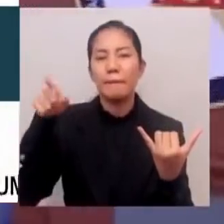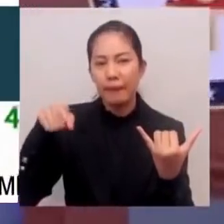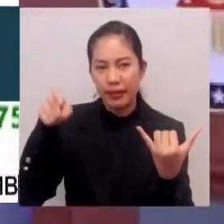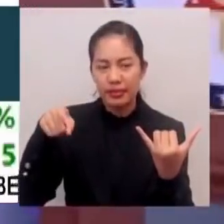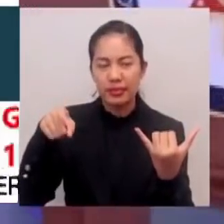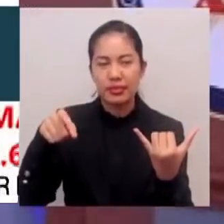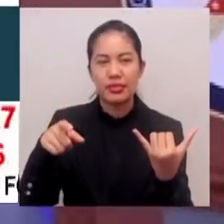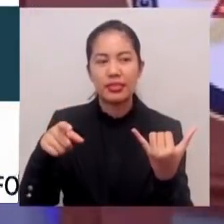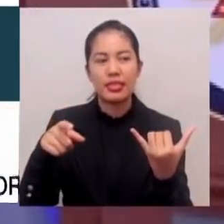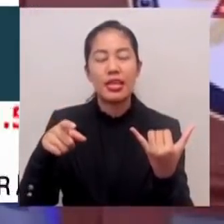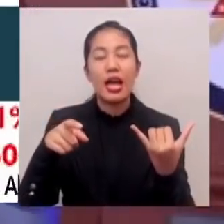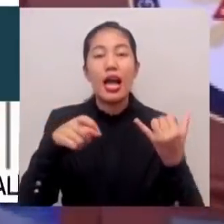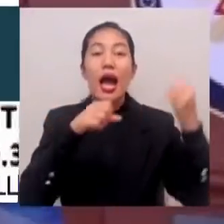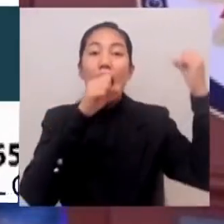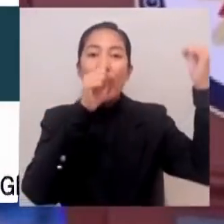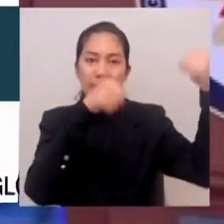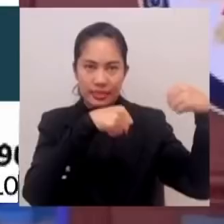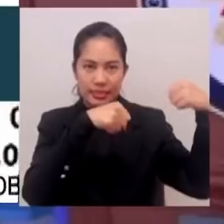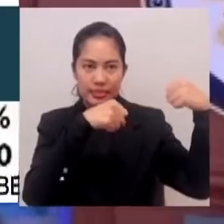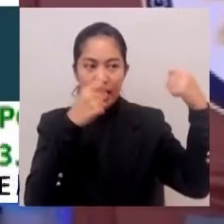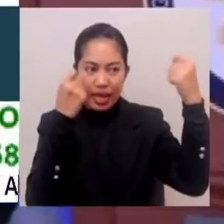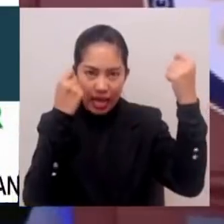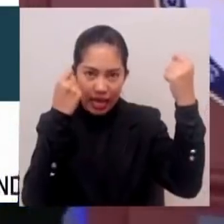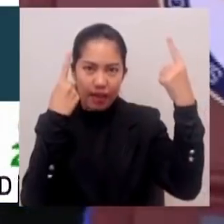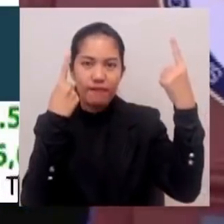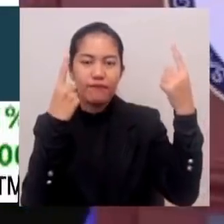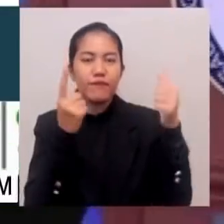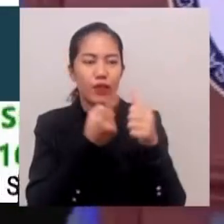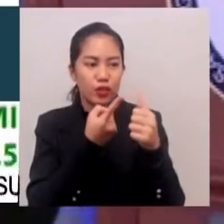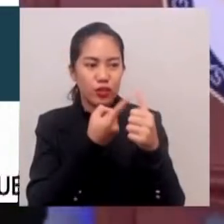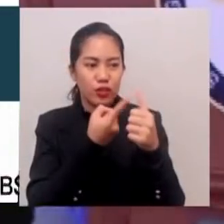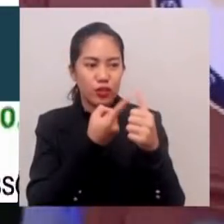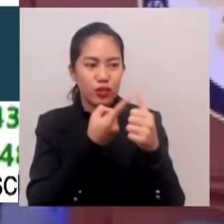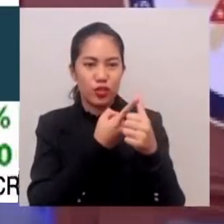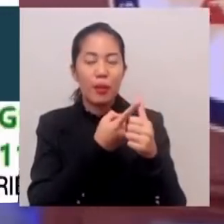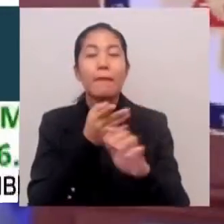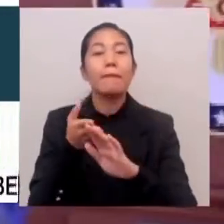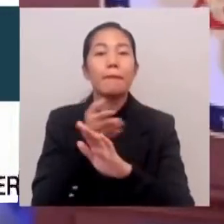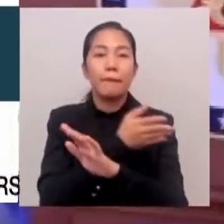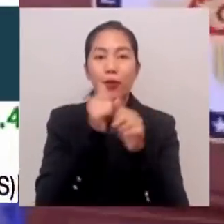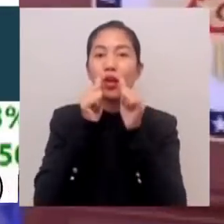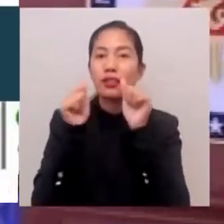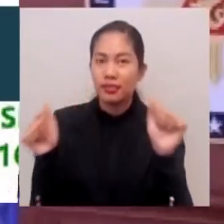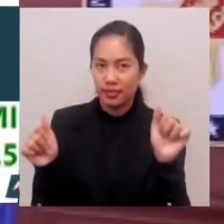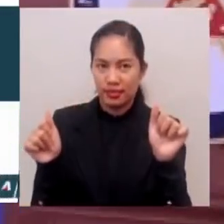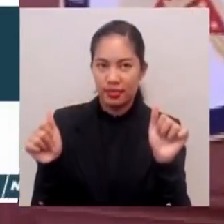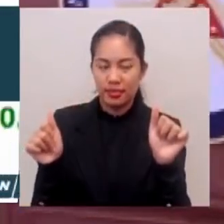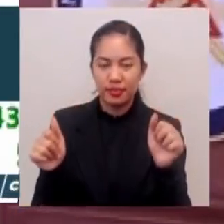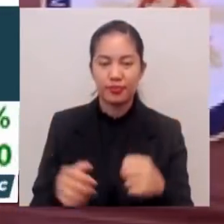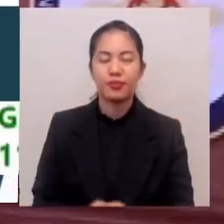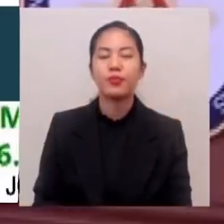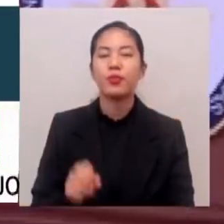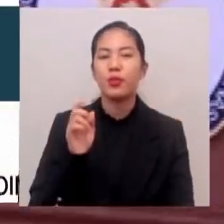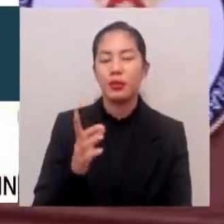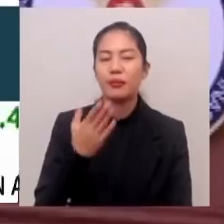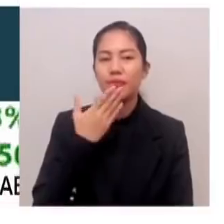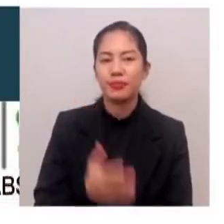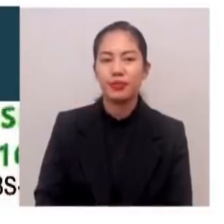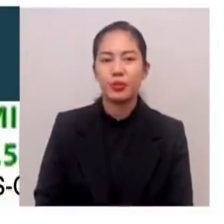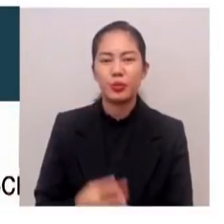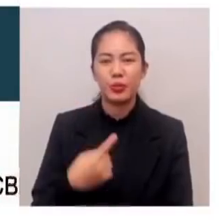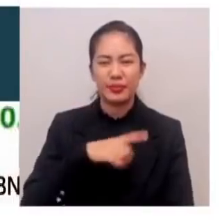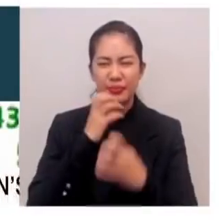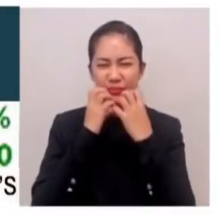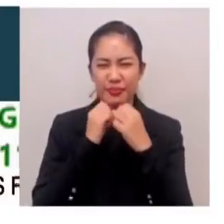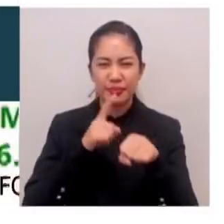agreement first, before you can formally announce a partnership. Okay, we're going to have to leave it at that. We've run out of time. It was